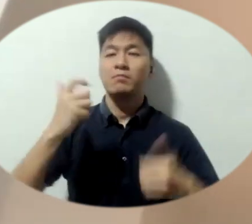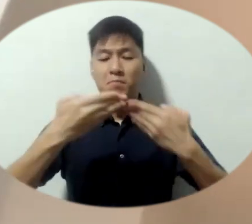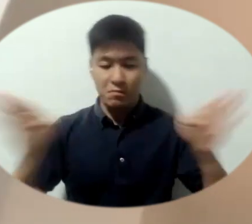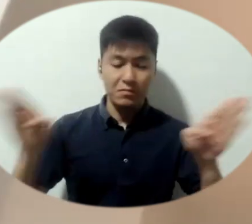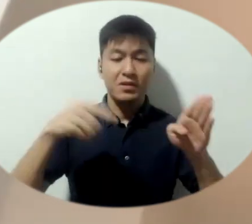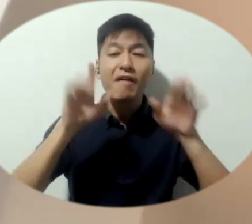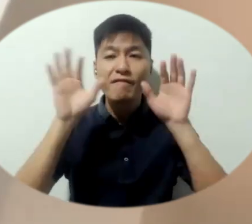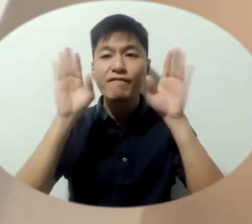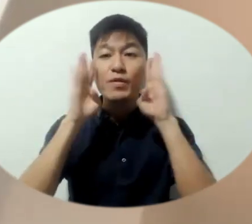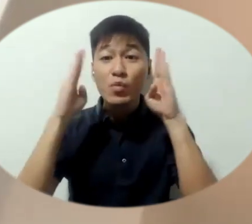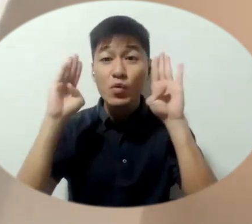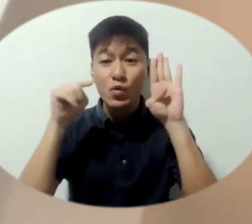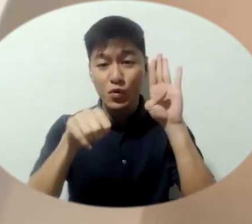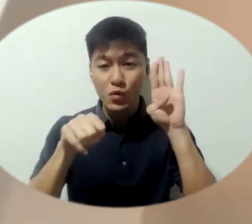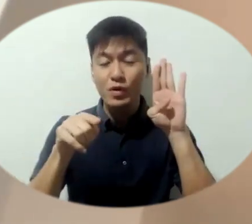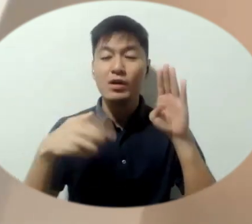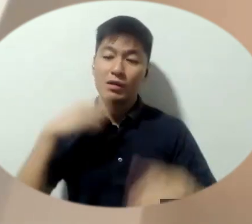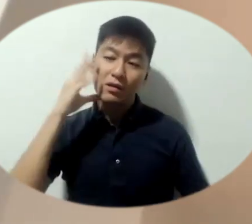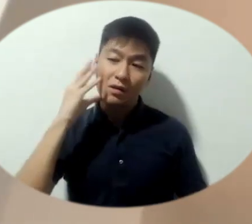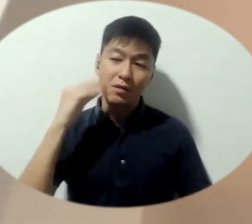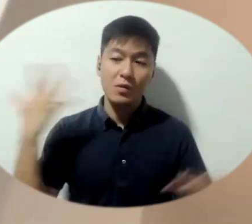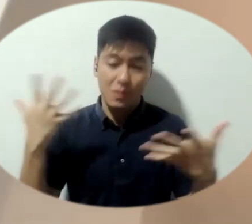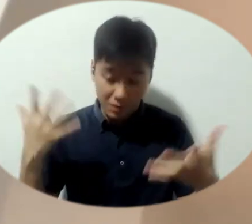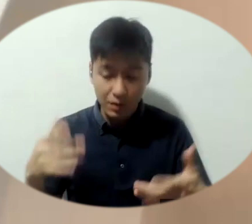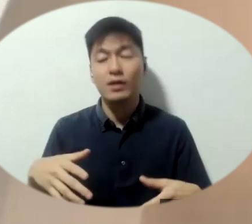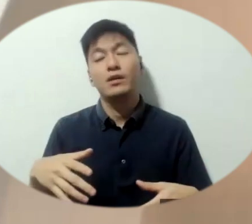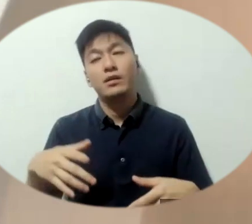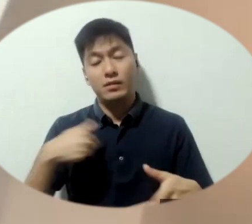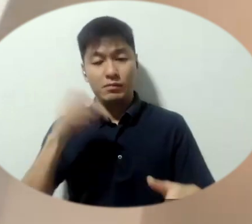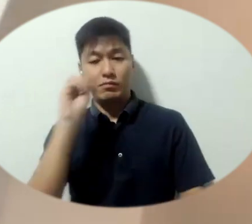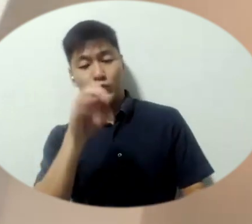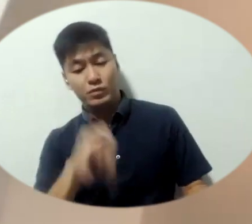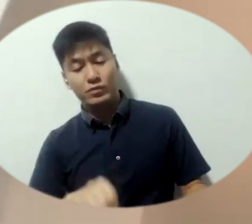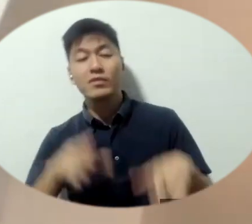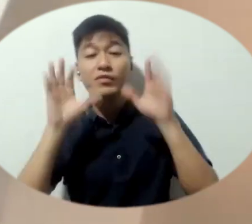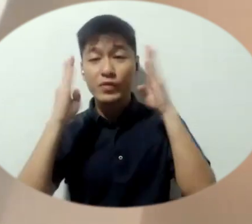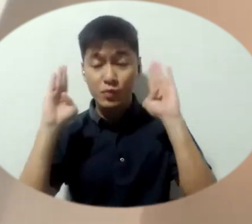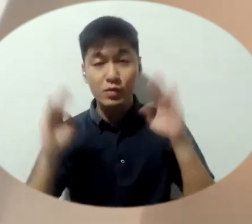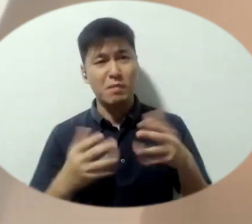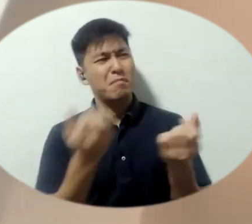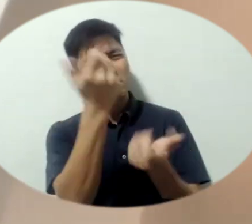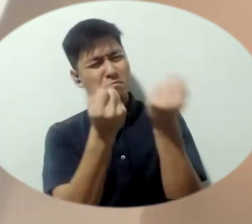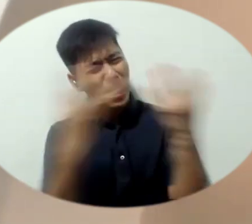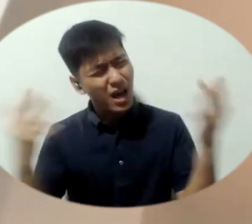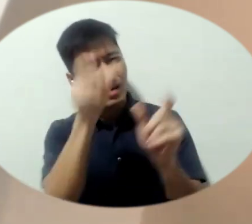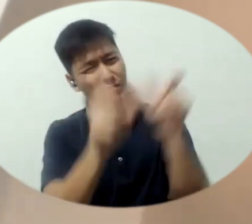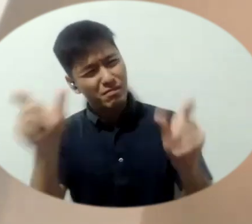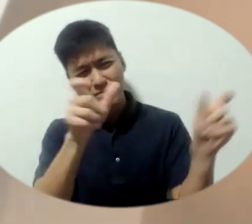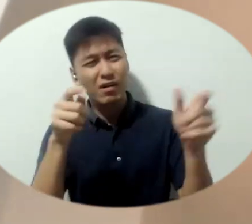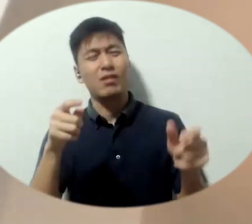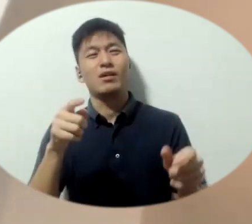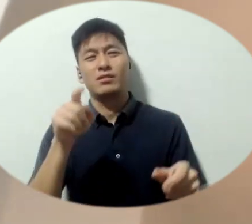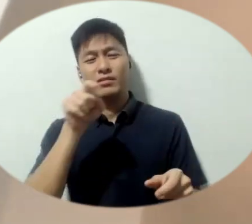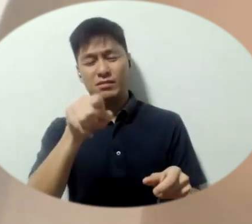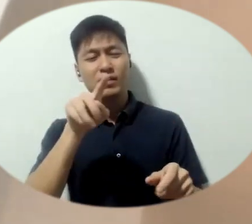us. And I was showing exactly that. I am not the caregiver because I'm not the only one caring here in this relationship.